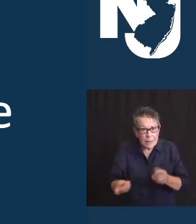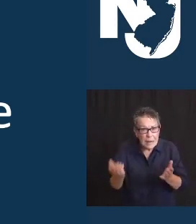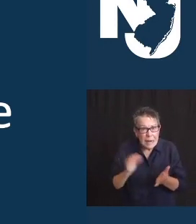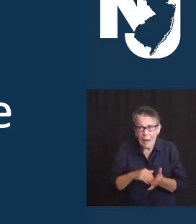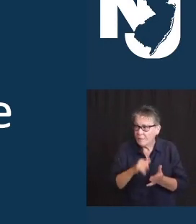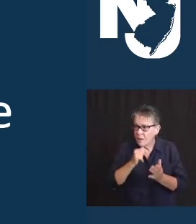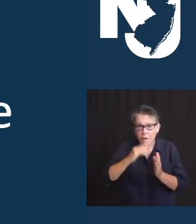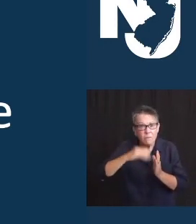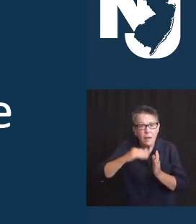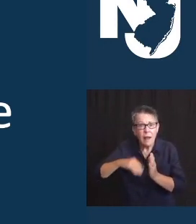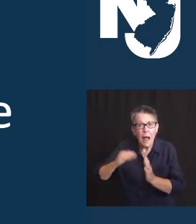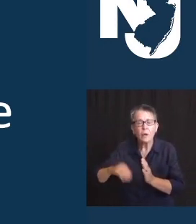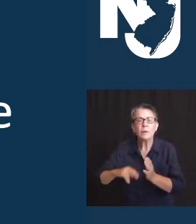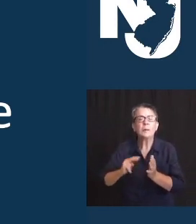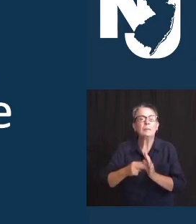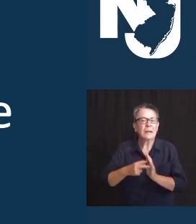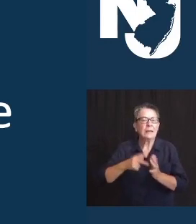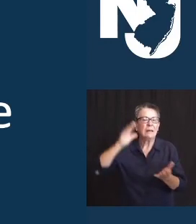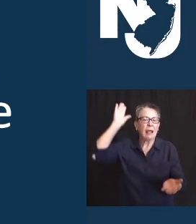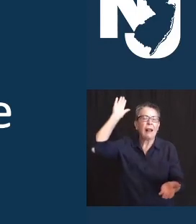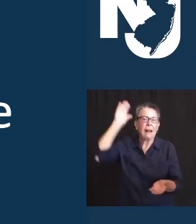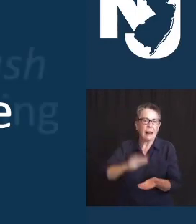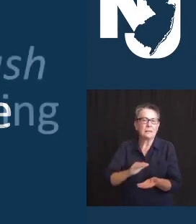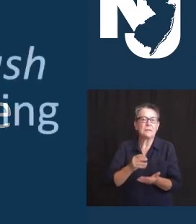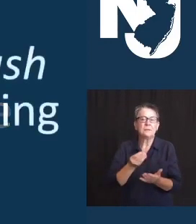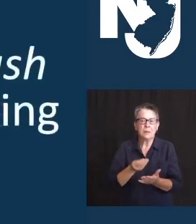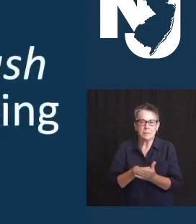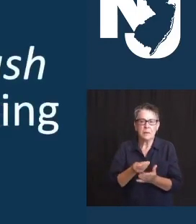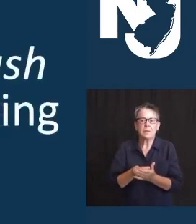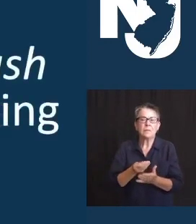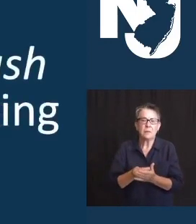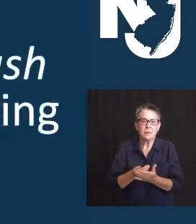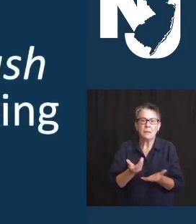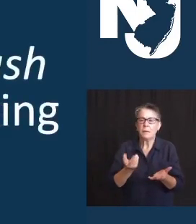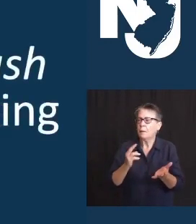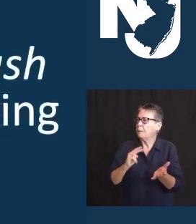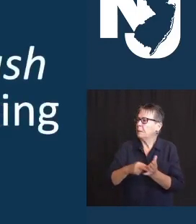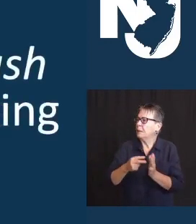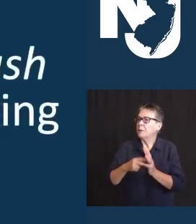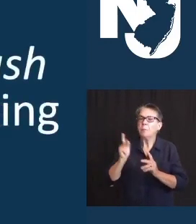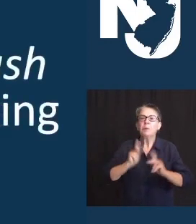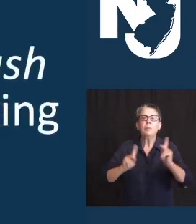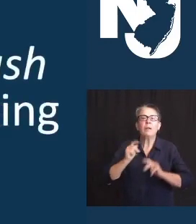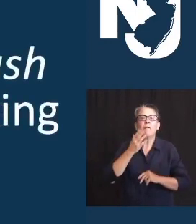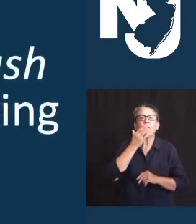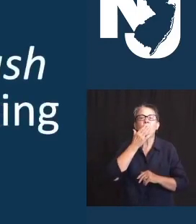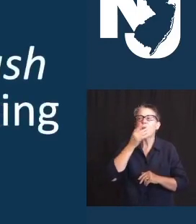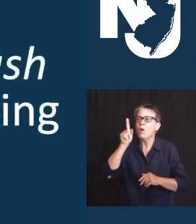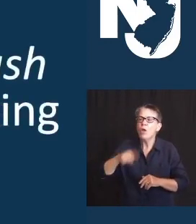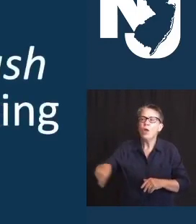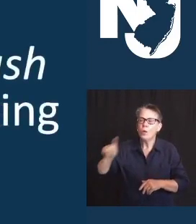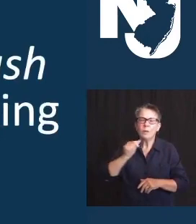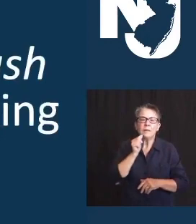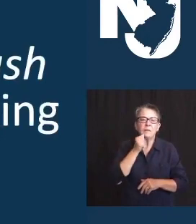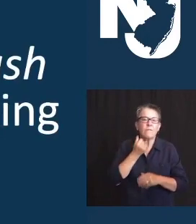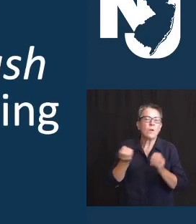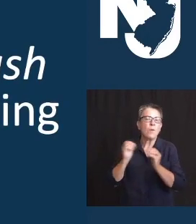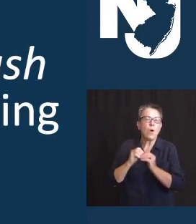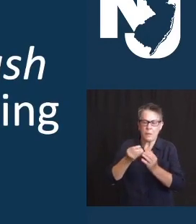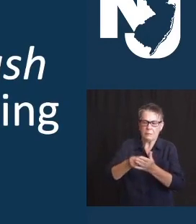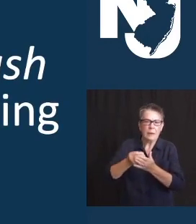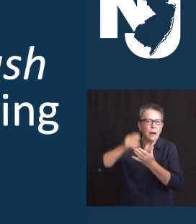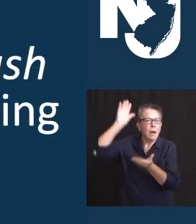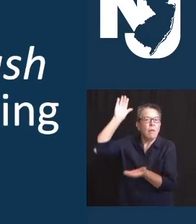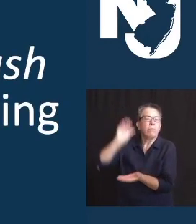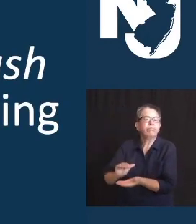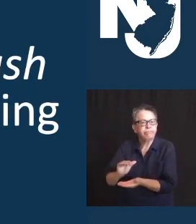of color will be left out. There will be hundreds of activities across the state this weekend to push residents to get counted. You